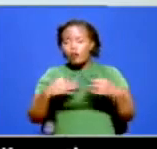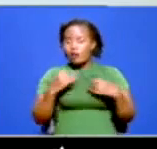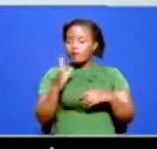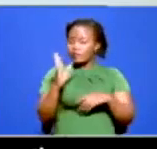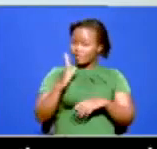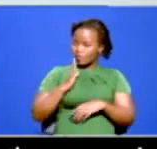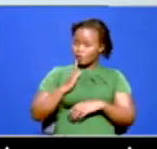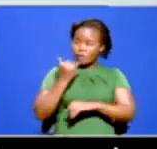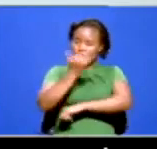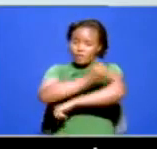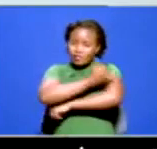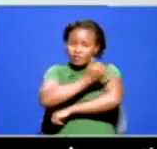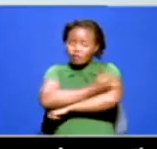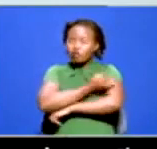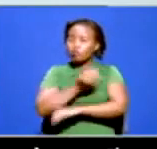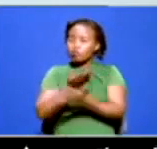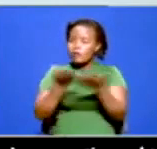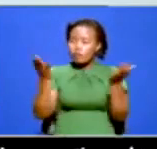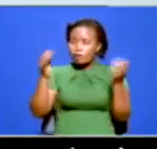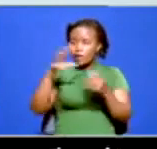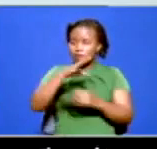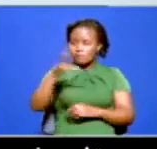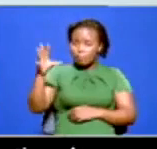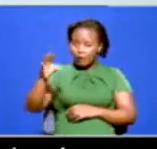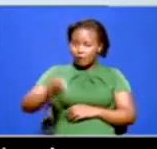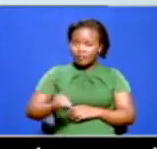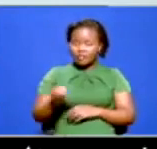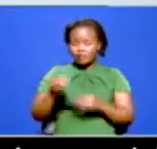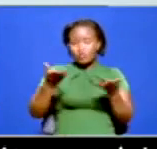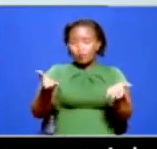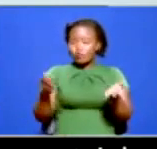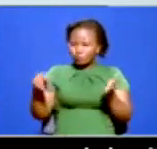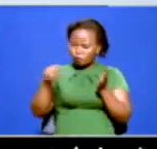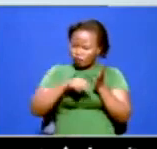within the Horn of Africa. And that's where we are.